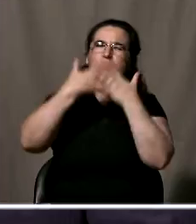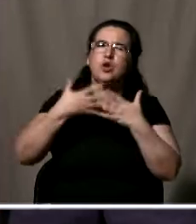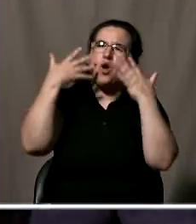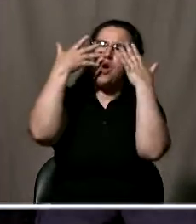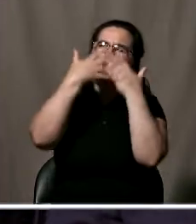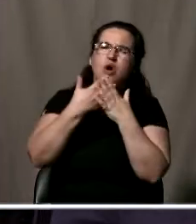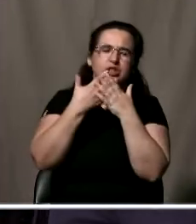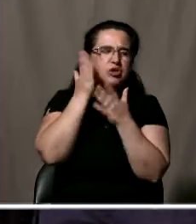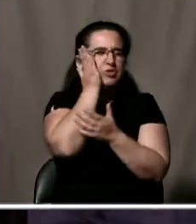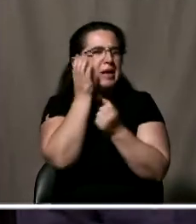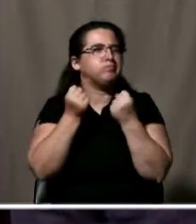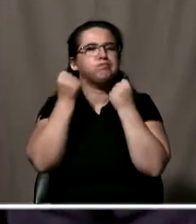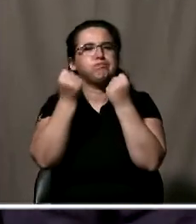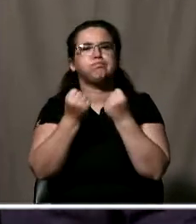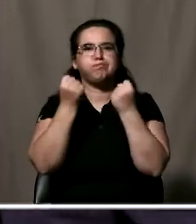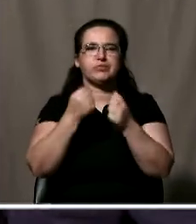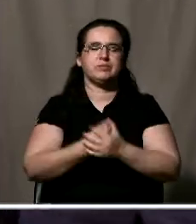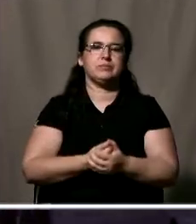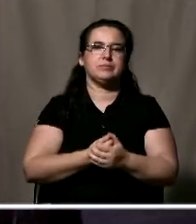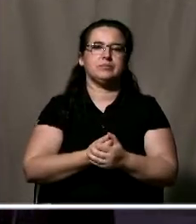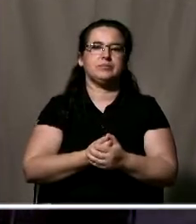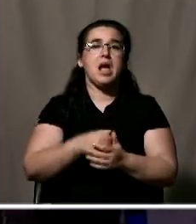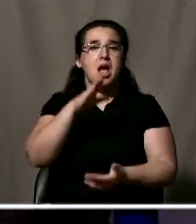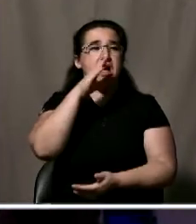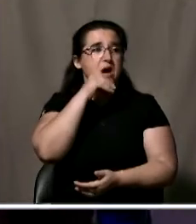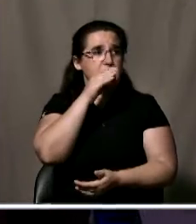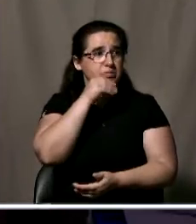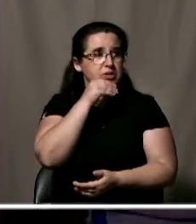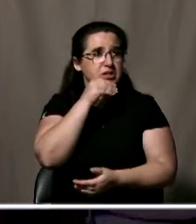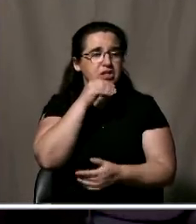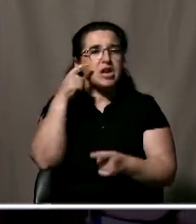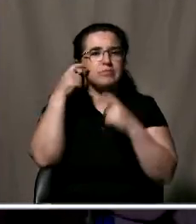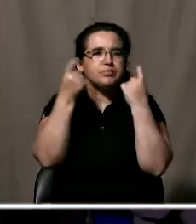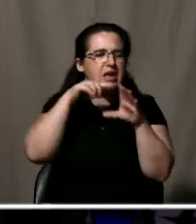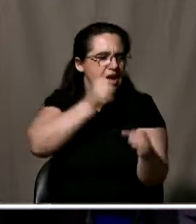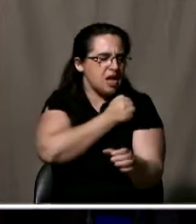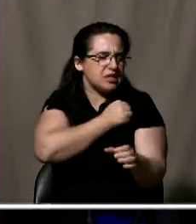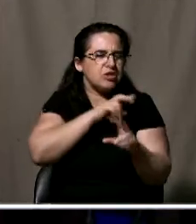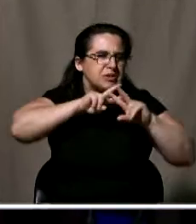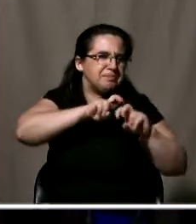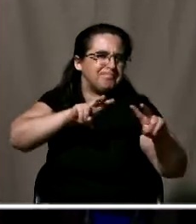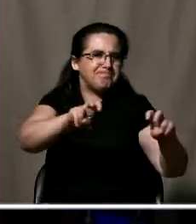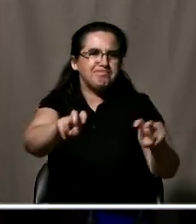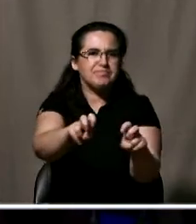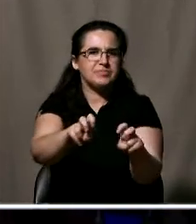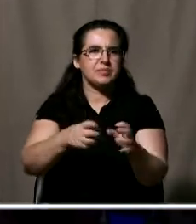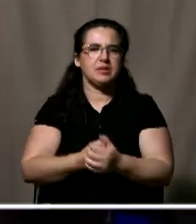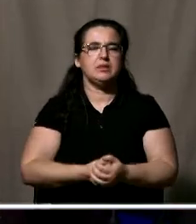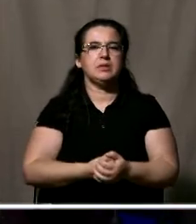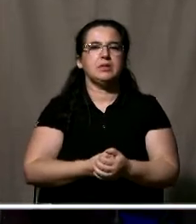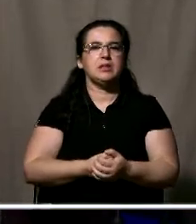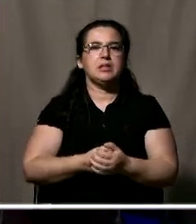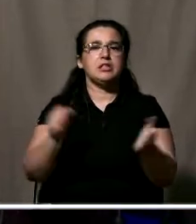The police have raided our home. A polícia já vasculhou a nossa casa. And the headlines in the local paper were. E